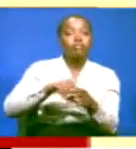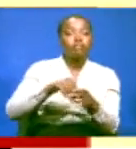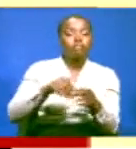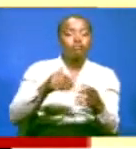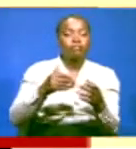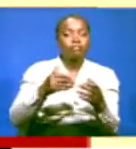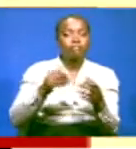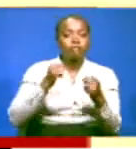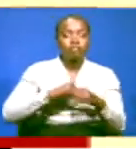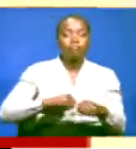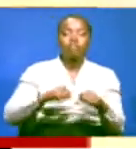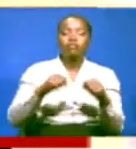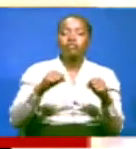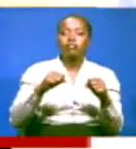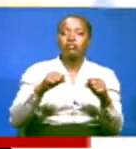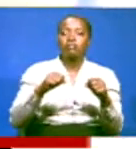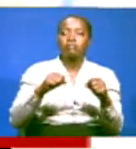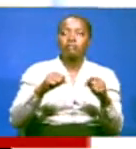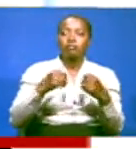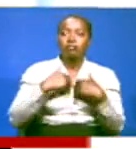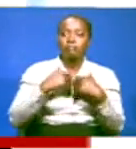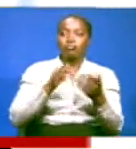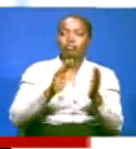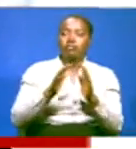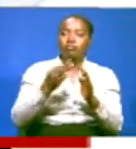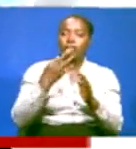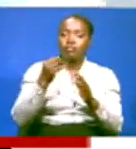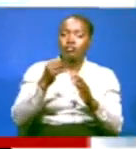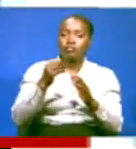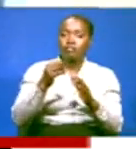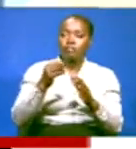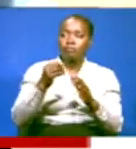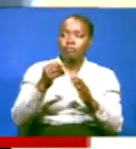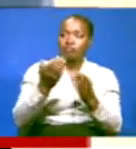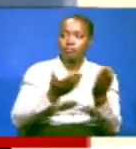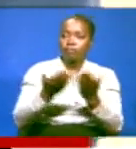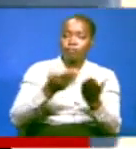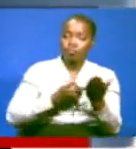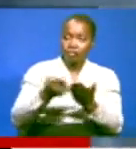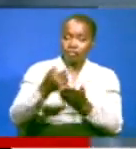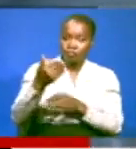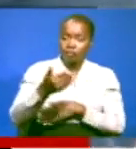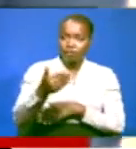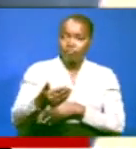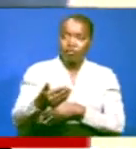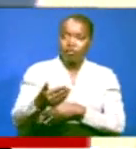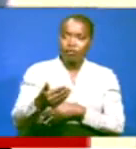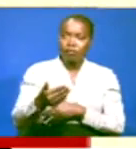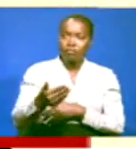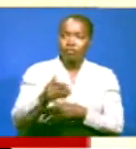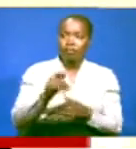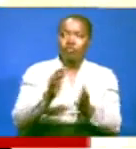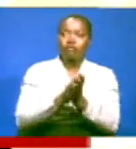able to be onboarding a minimum of 300 services every week, which will translate